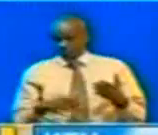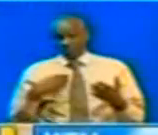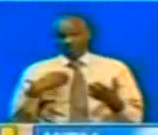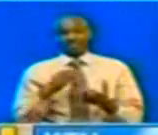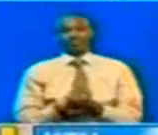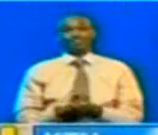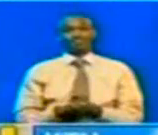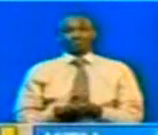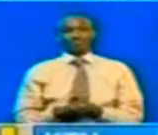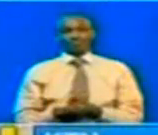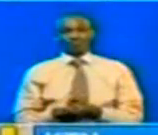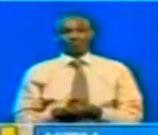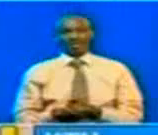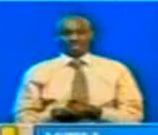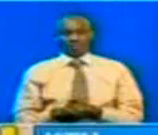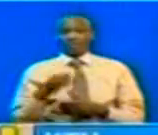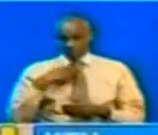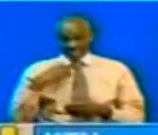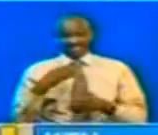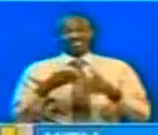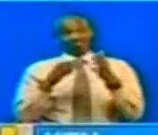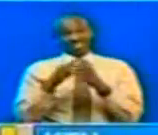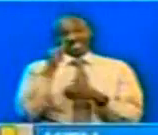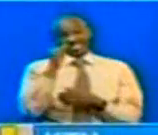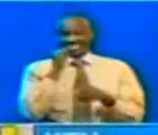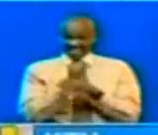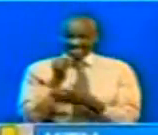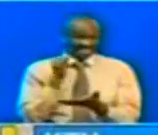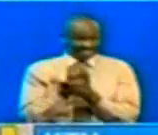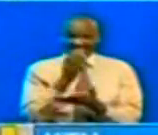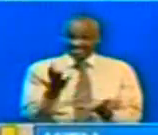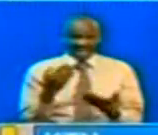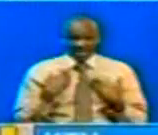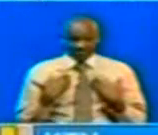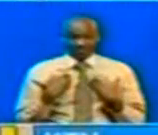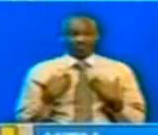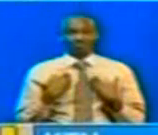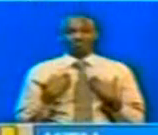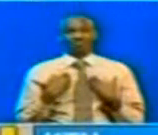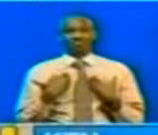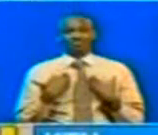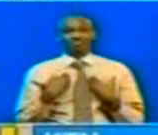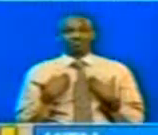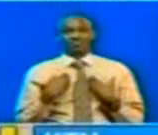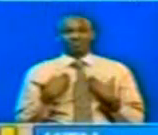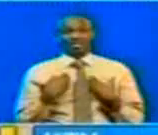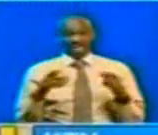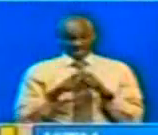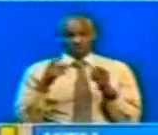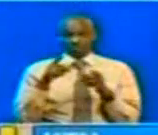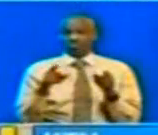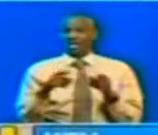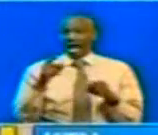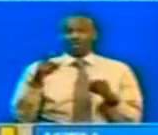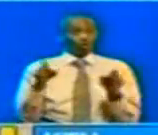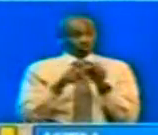by. Integrity, for example. So it's more value-based system it's now, it's a value-based paramilitary training. All right.